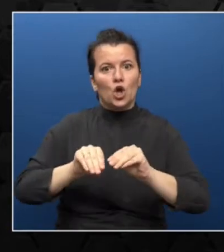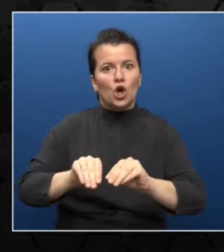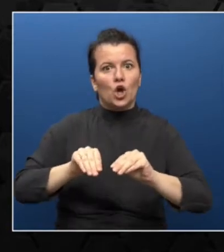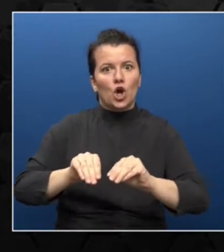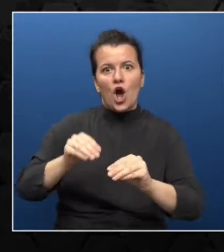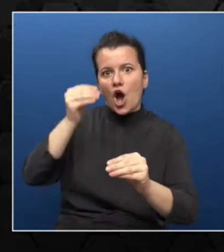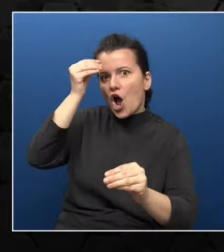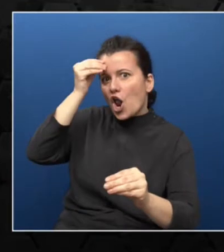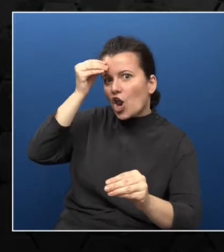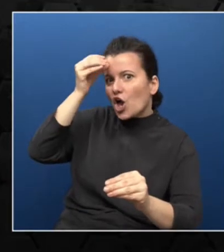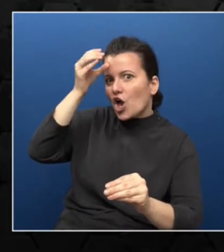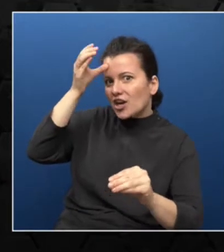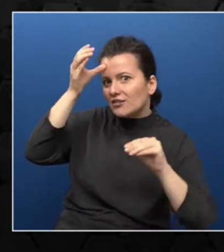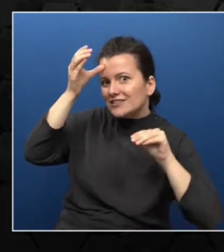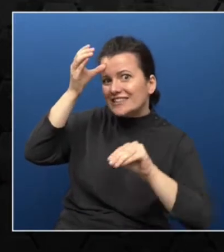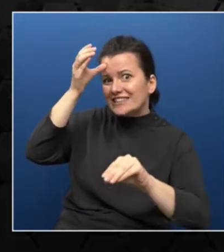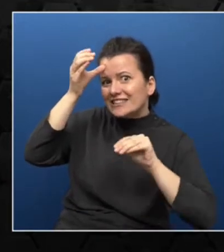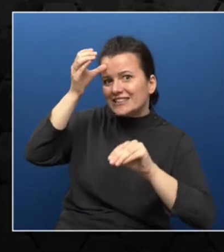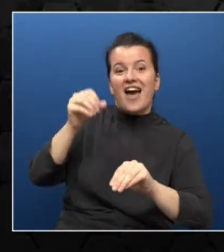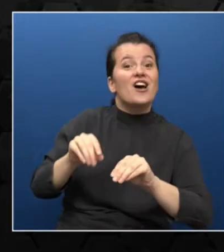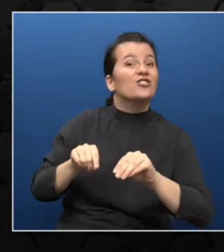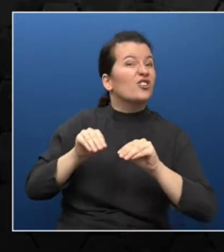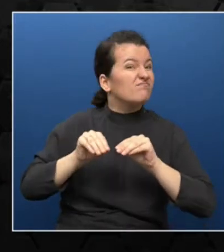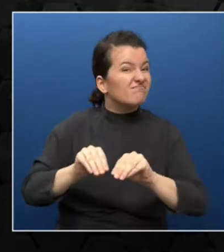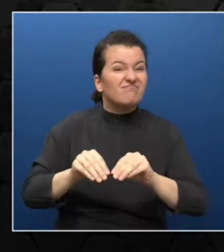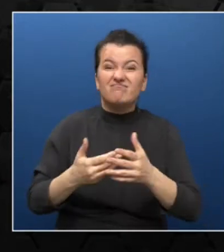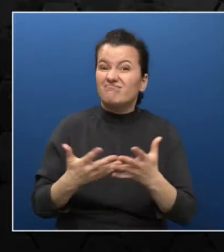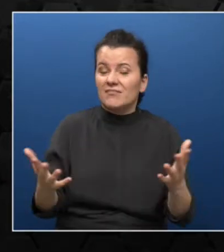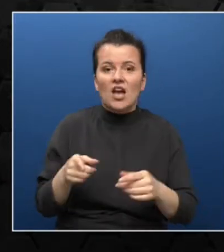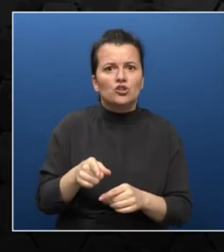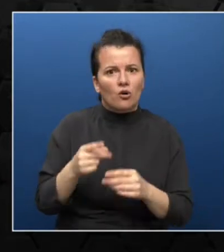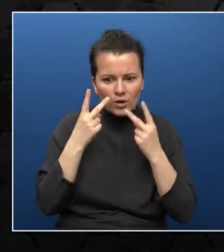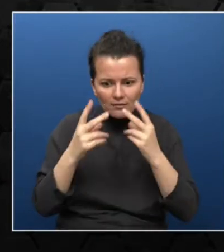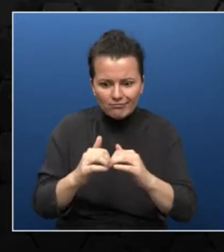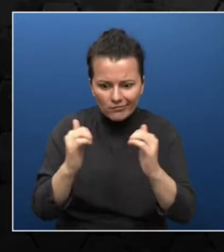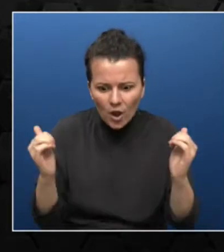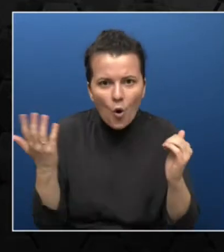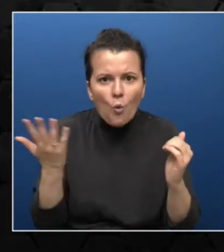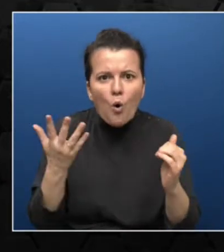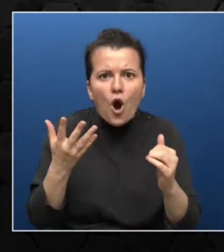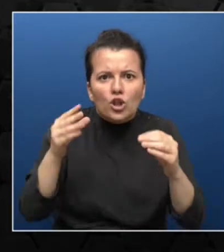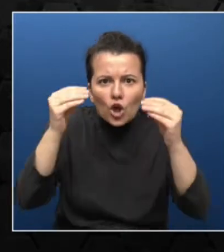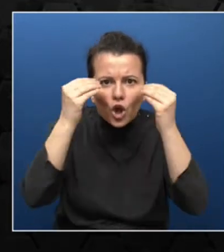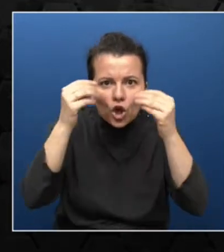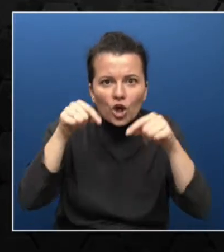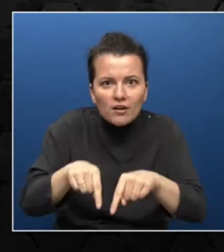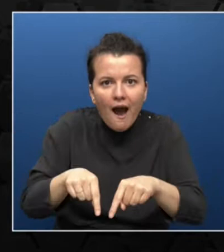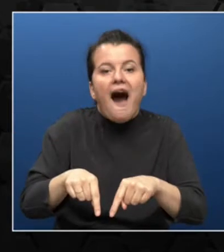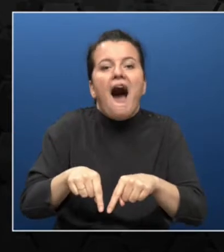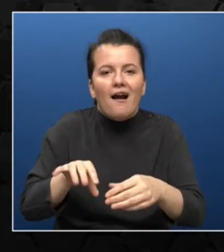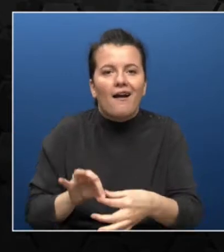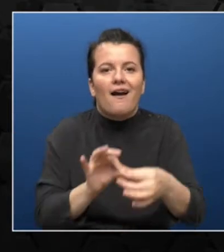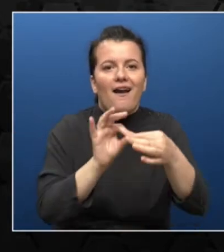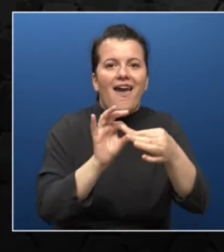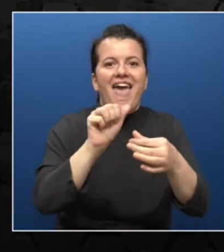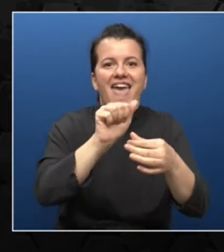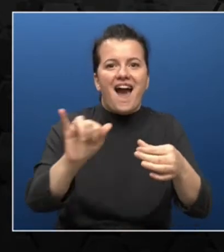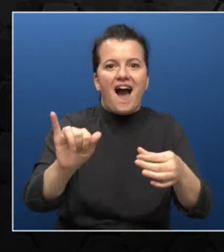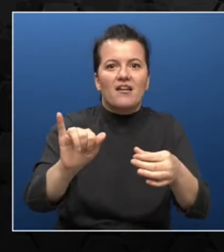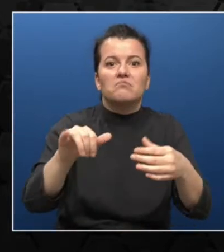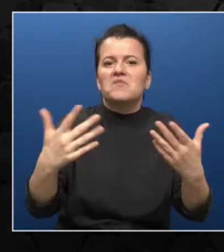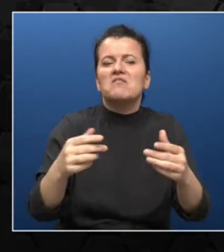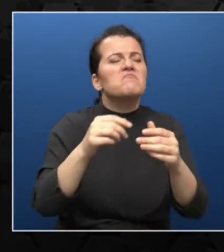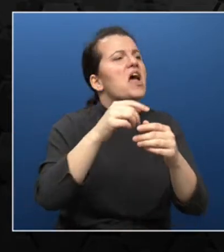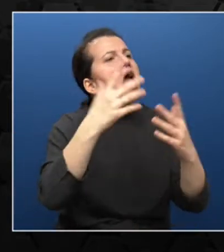machine learning model, what all things the machine learning model has learned, we can apply AI in that. We can, AI, it's basically like a way